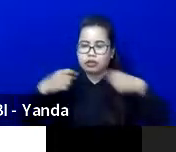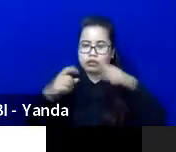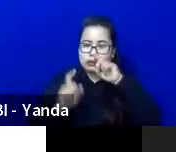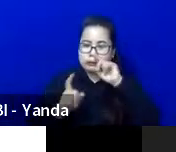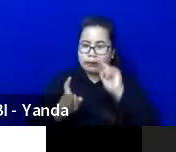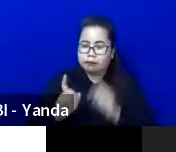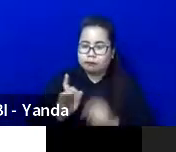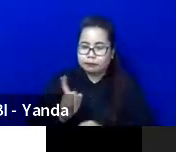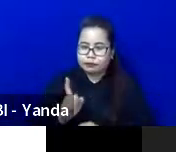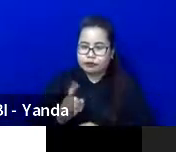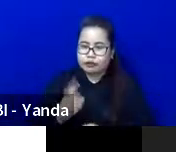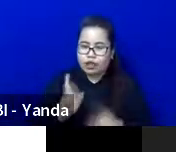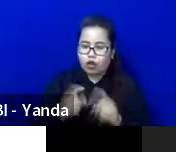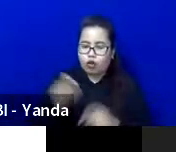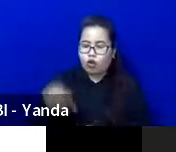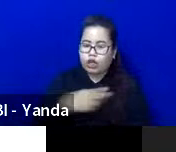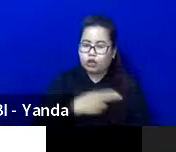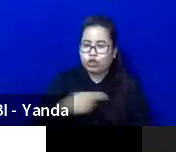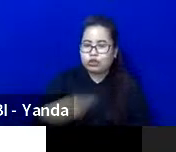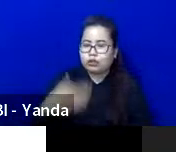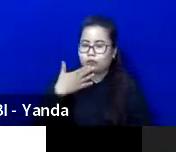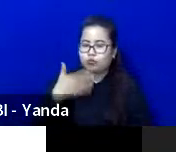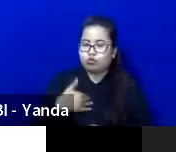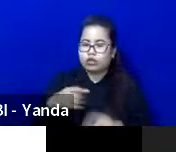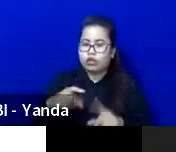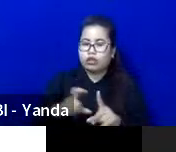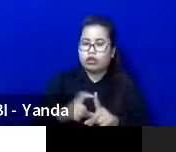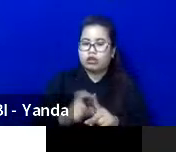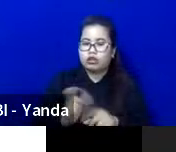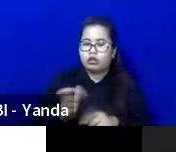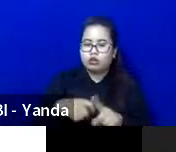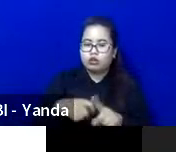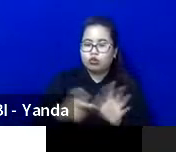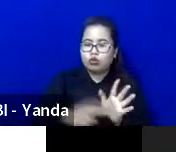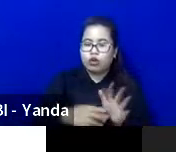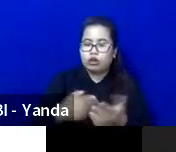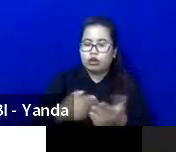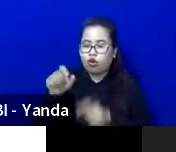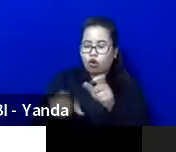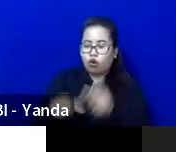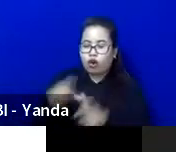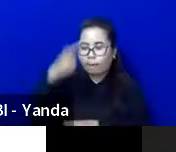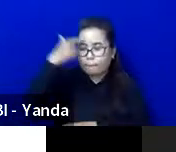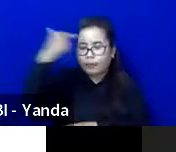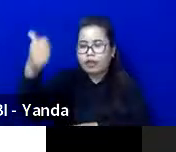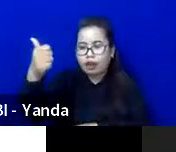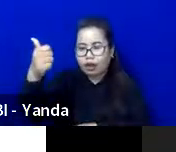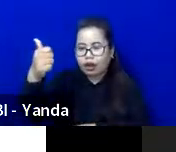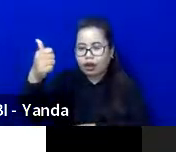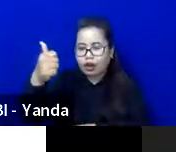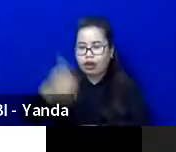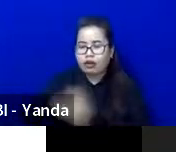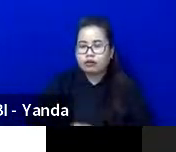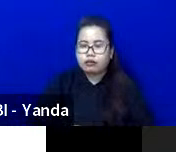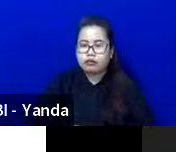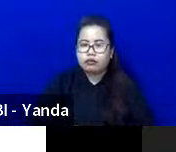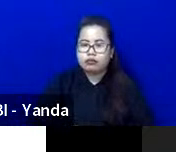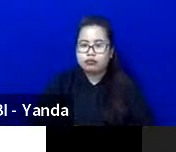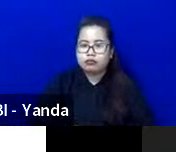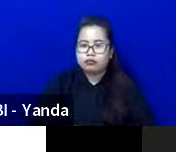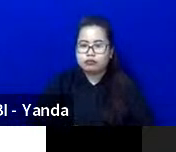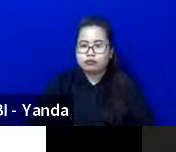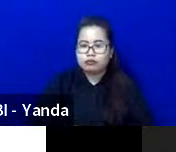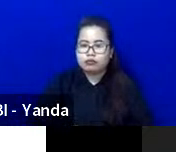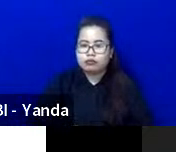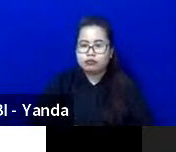not interfere. That is really a self-serving thought that just didn't want to bother about this. The colonial state had to